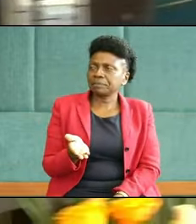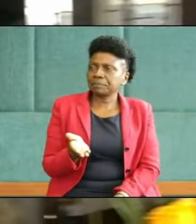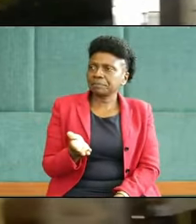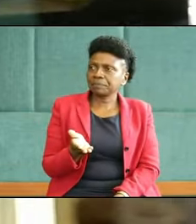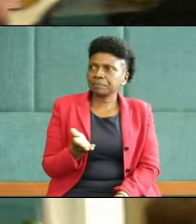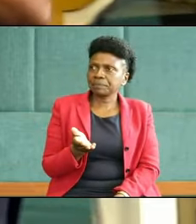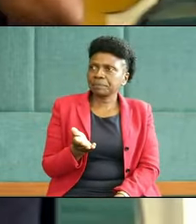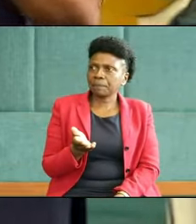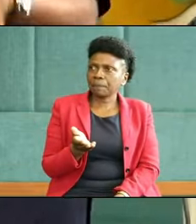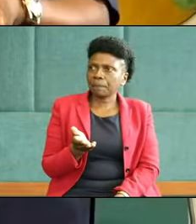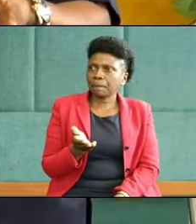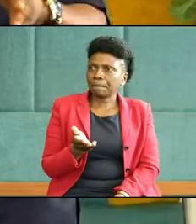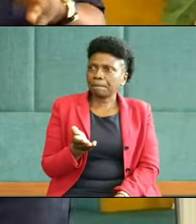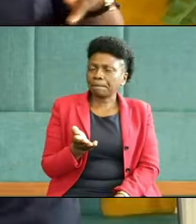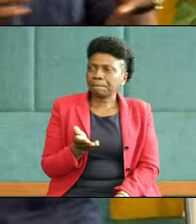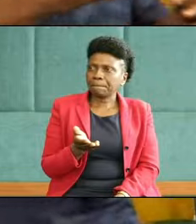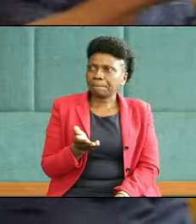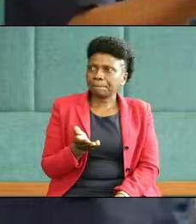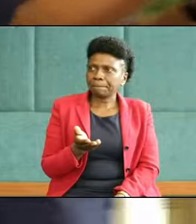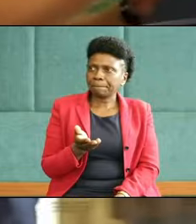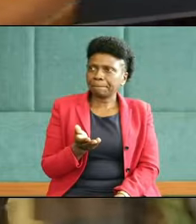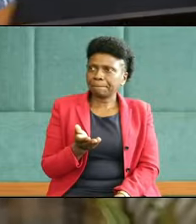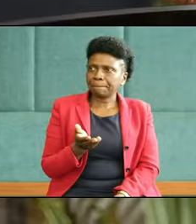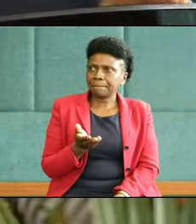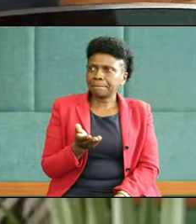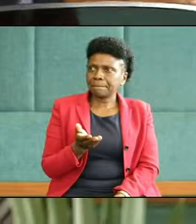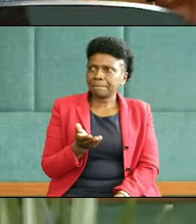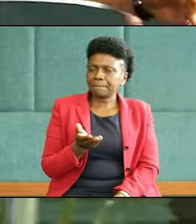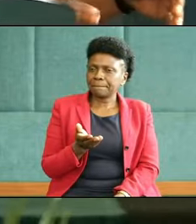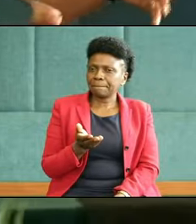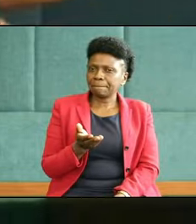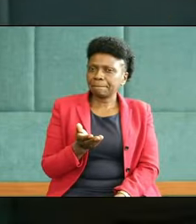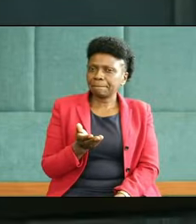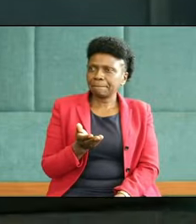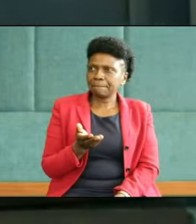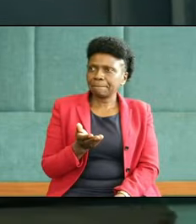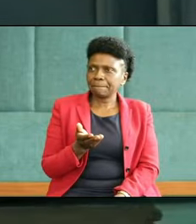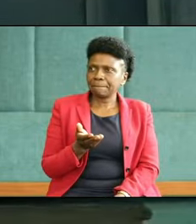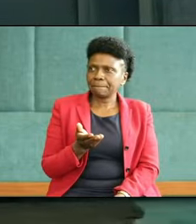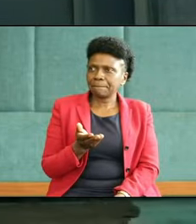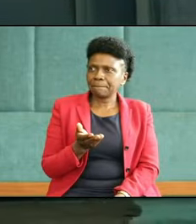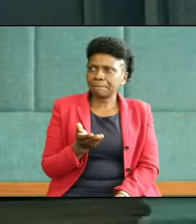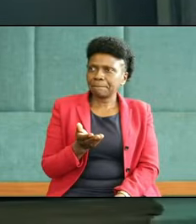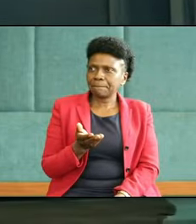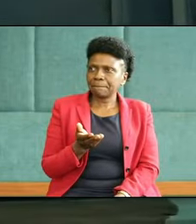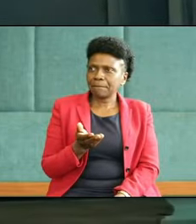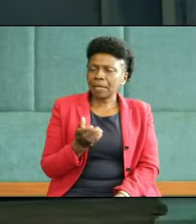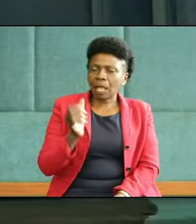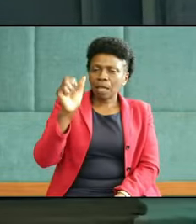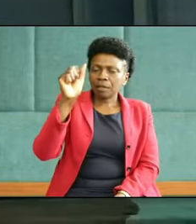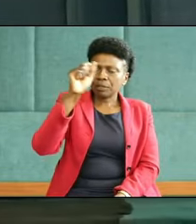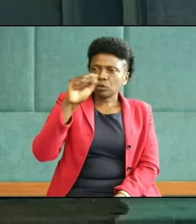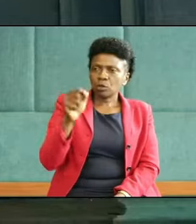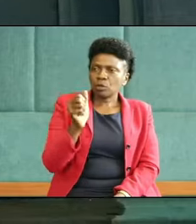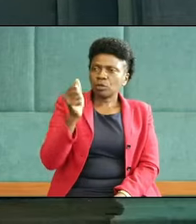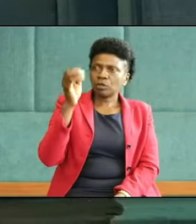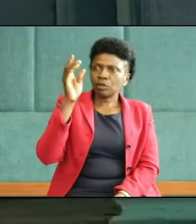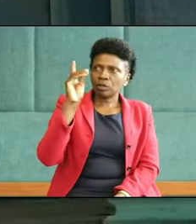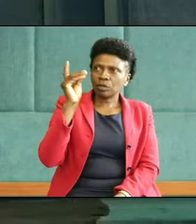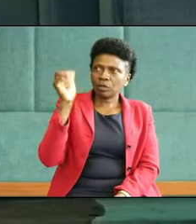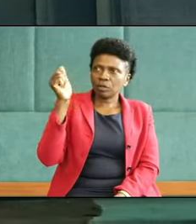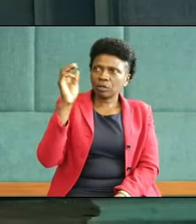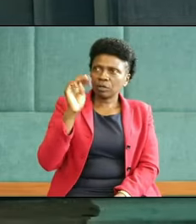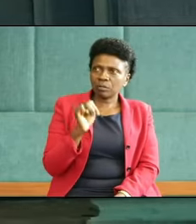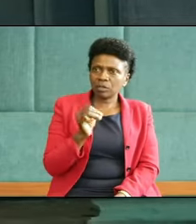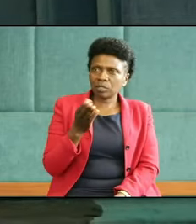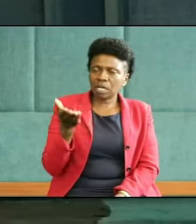church. At the gates of, is it Sodom? At Sodom's gate or something. Was